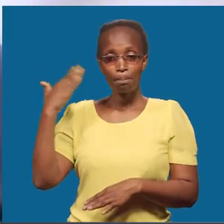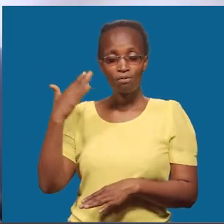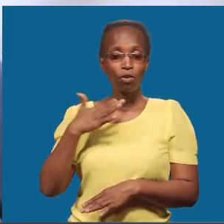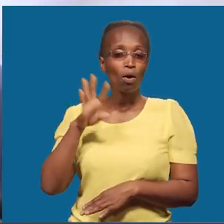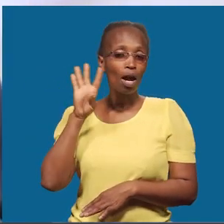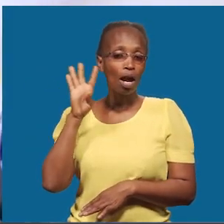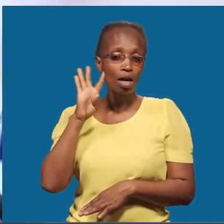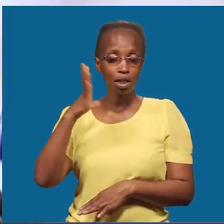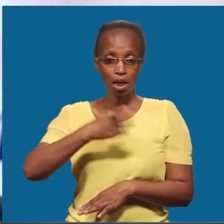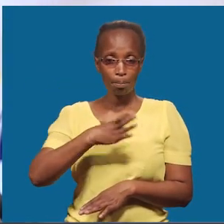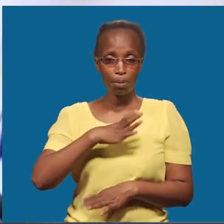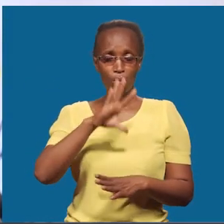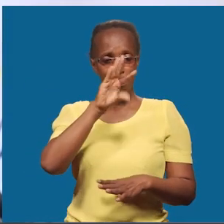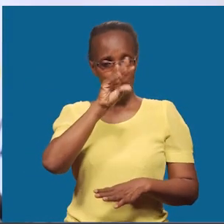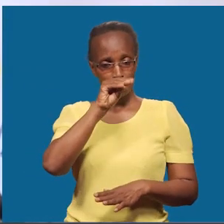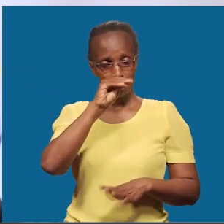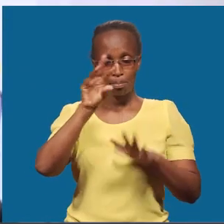the time when people were talking